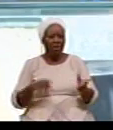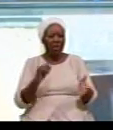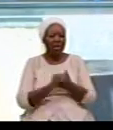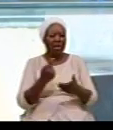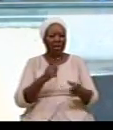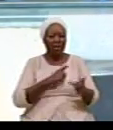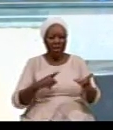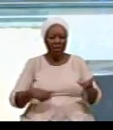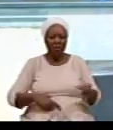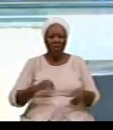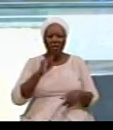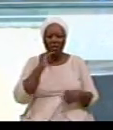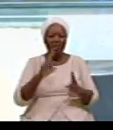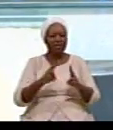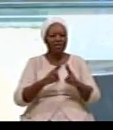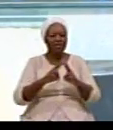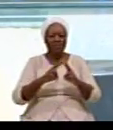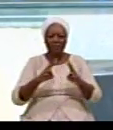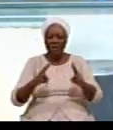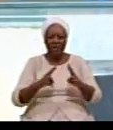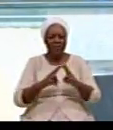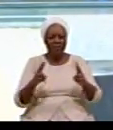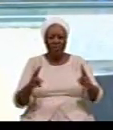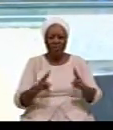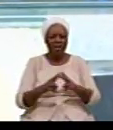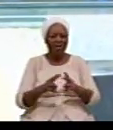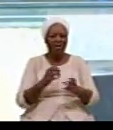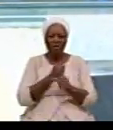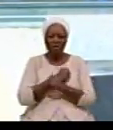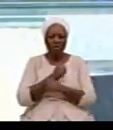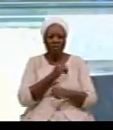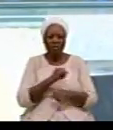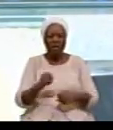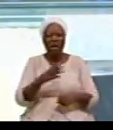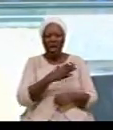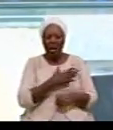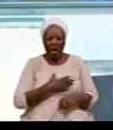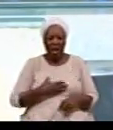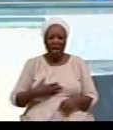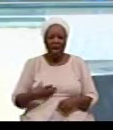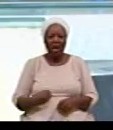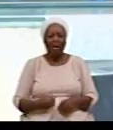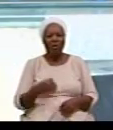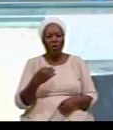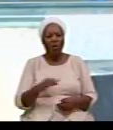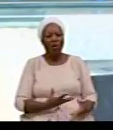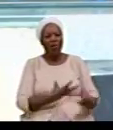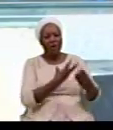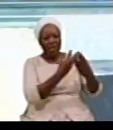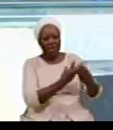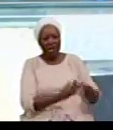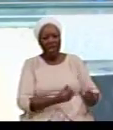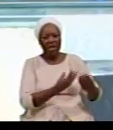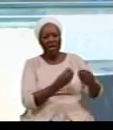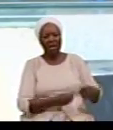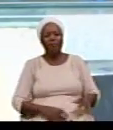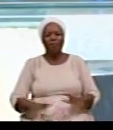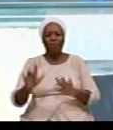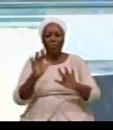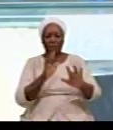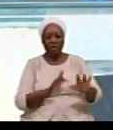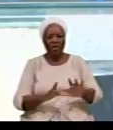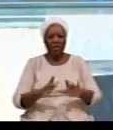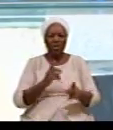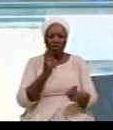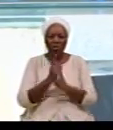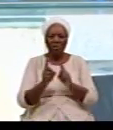Lord is very pitiful and of tender mercies. He just spoke about